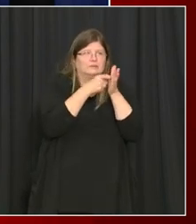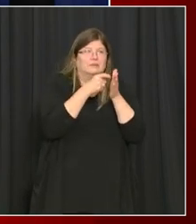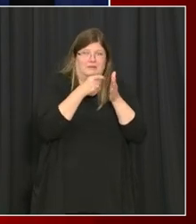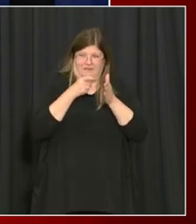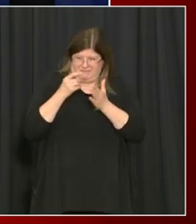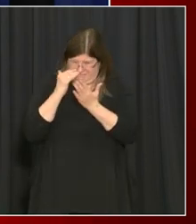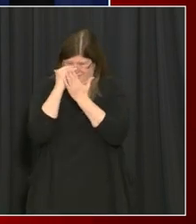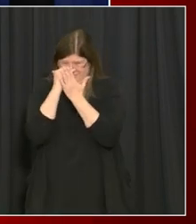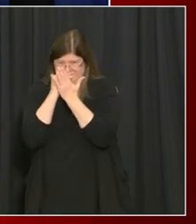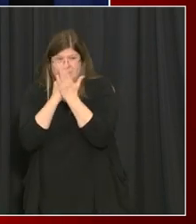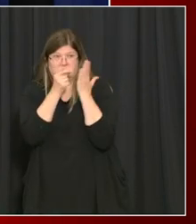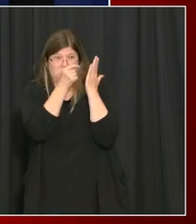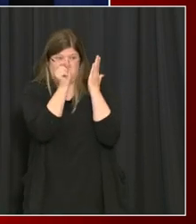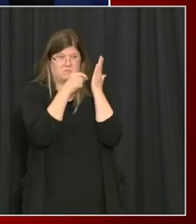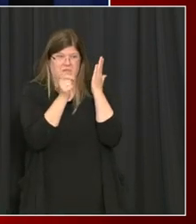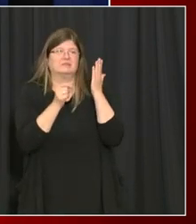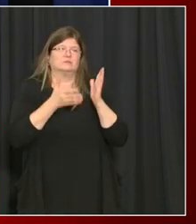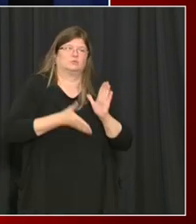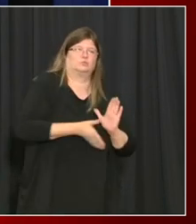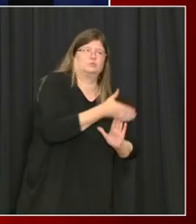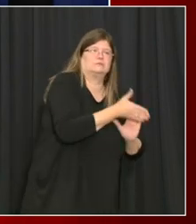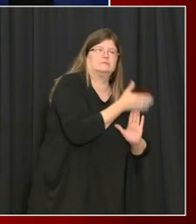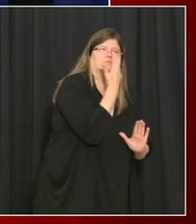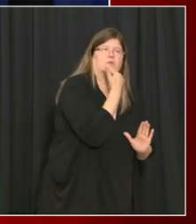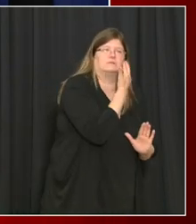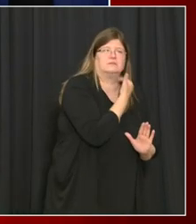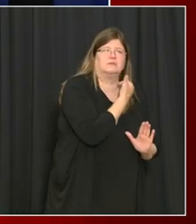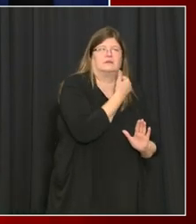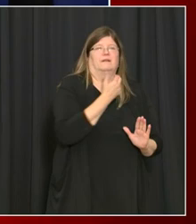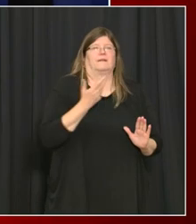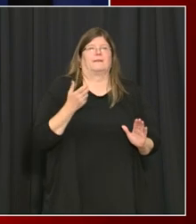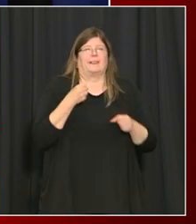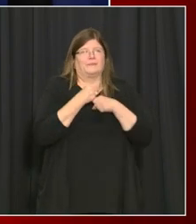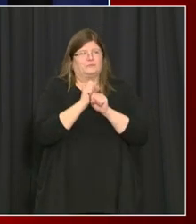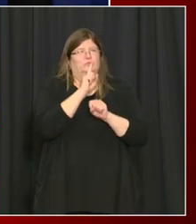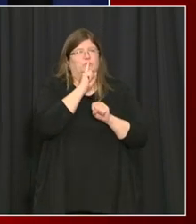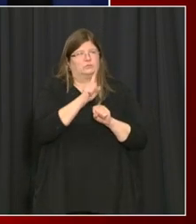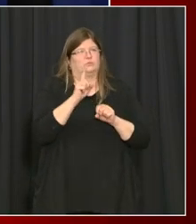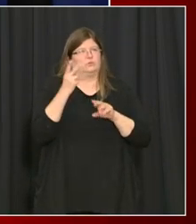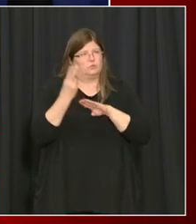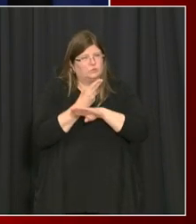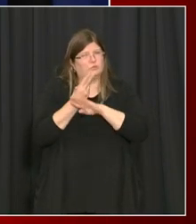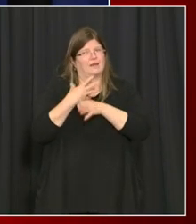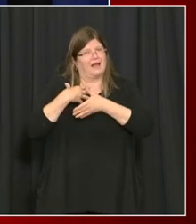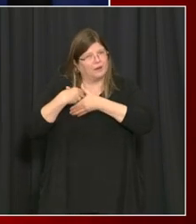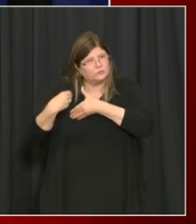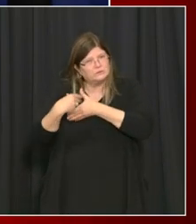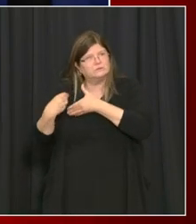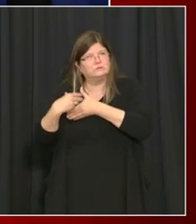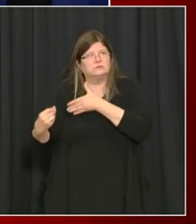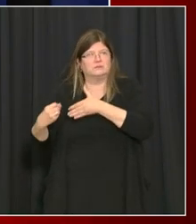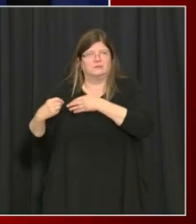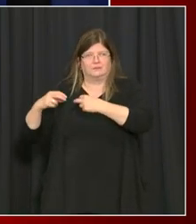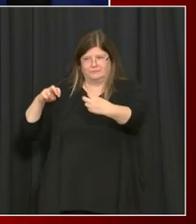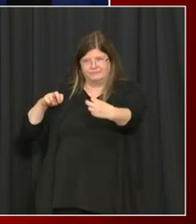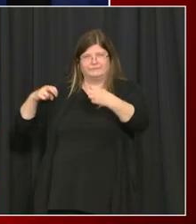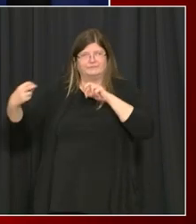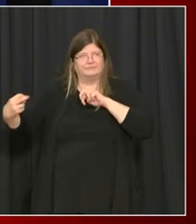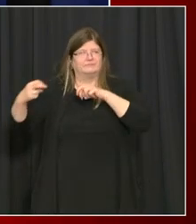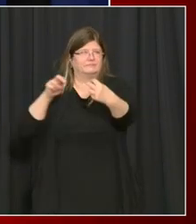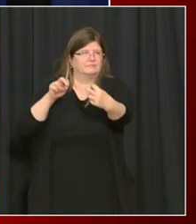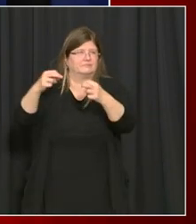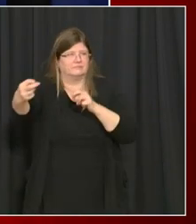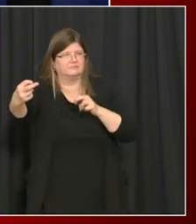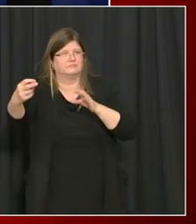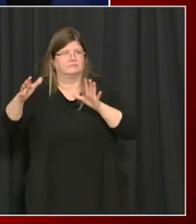to whatever the district's requirements are, is to make sure that they are using their outdoor seating and complying with the requirements